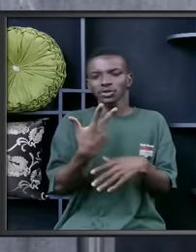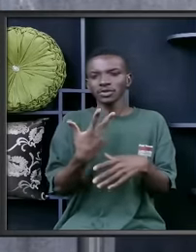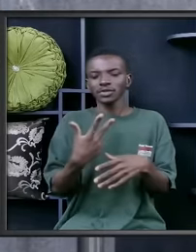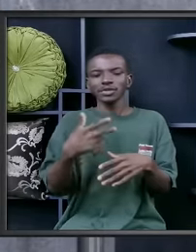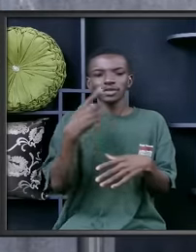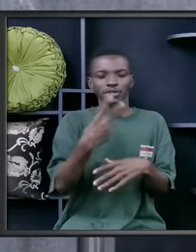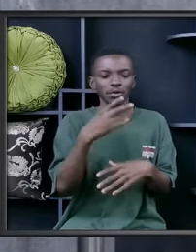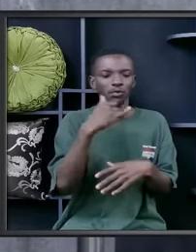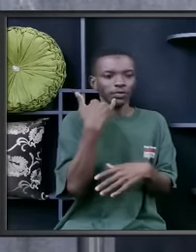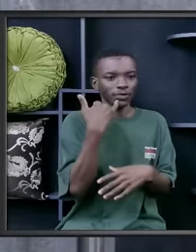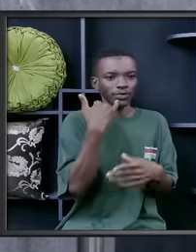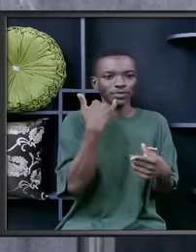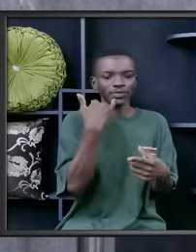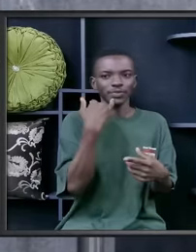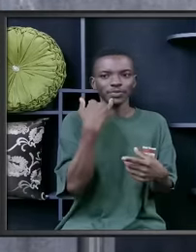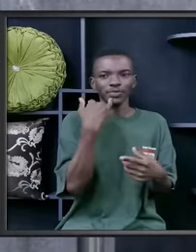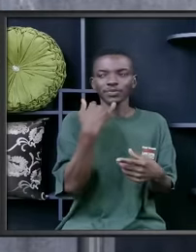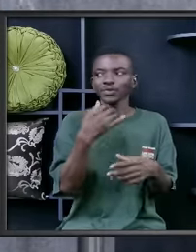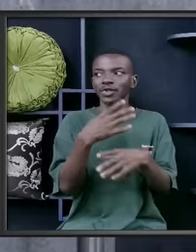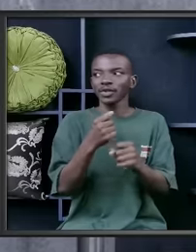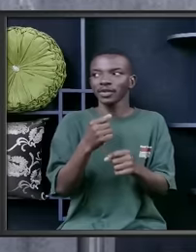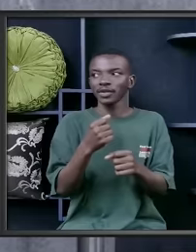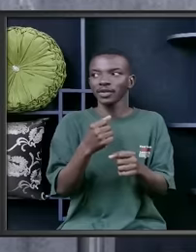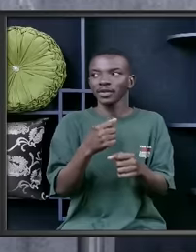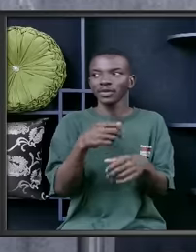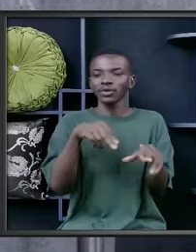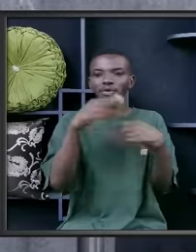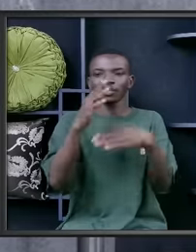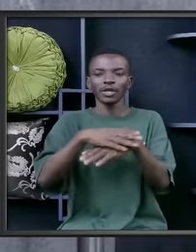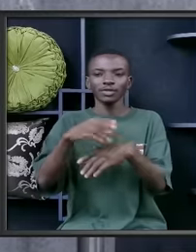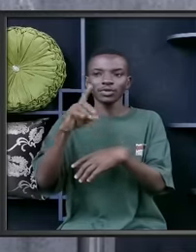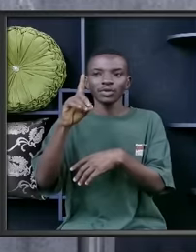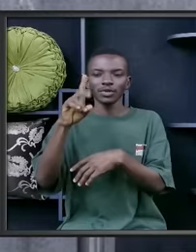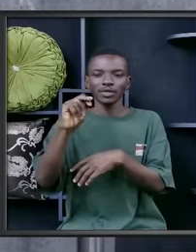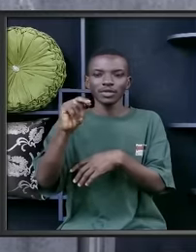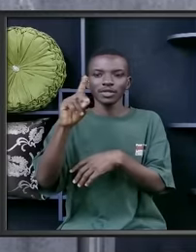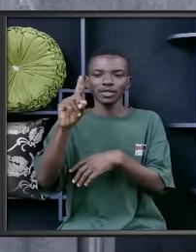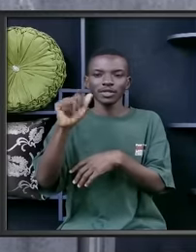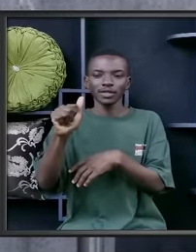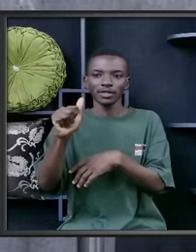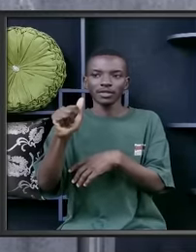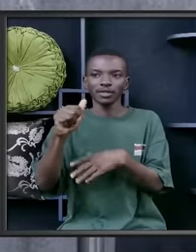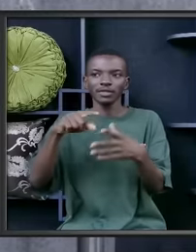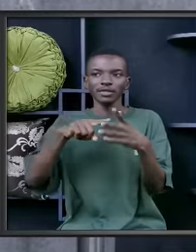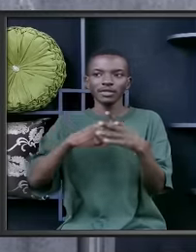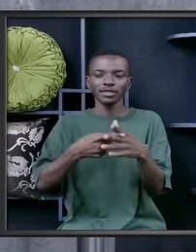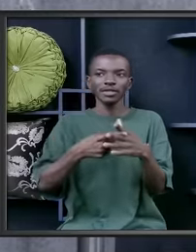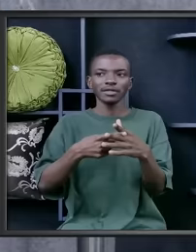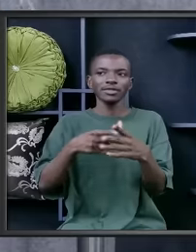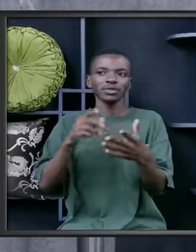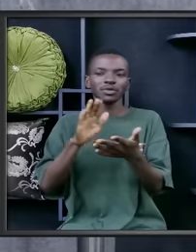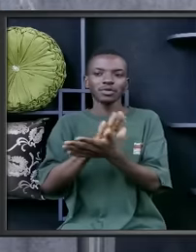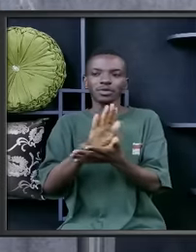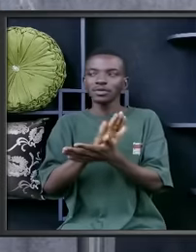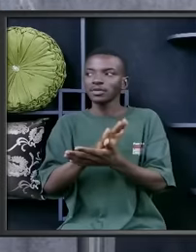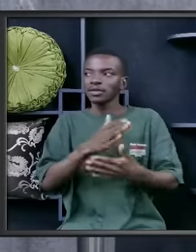See your form. I don't get form for you. Make you go NDA. Go start a NDA. Nine